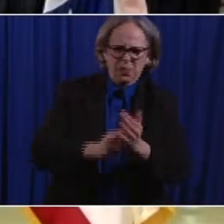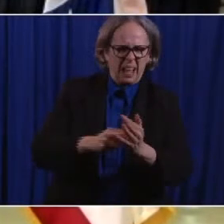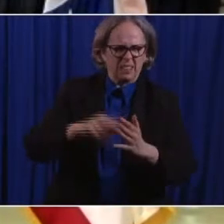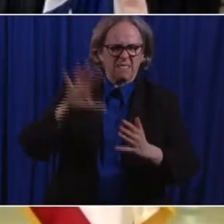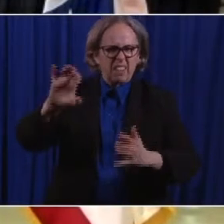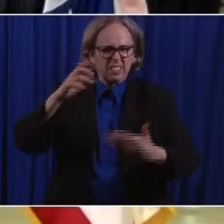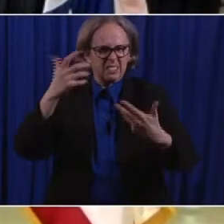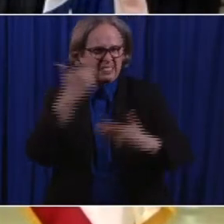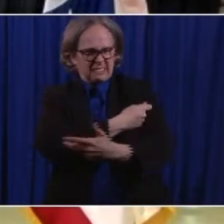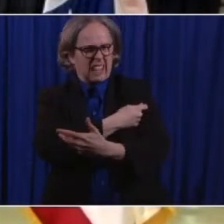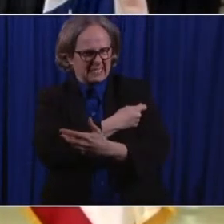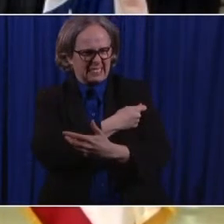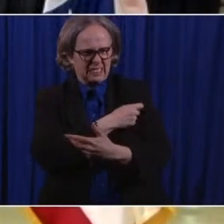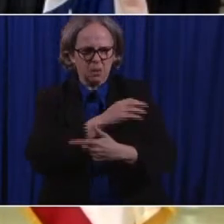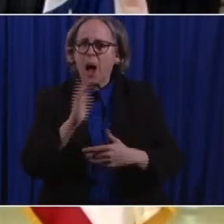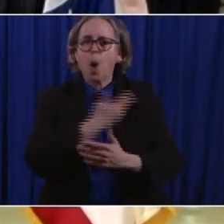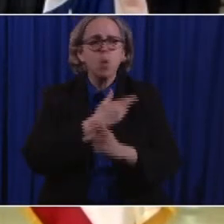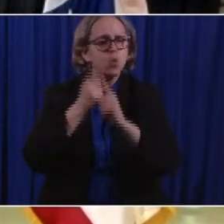get to 3,000.